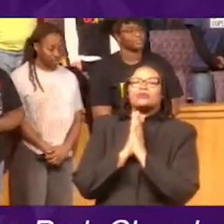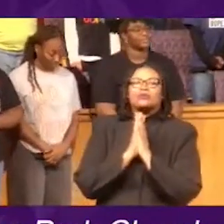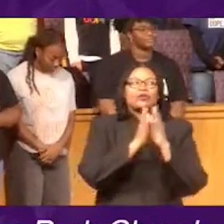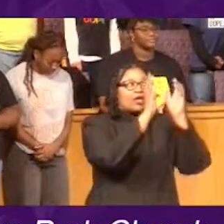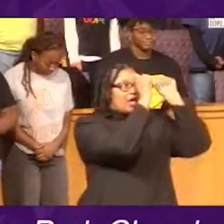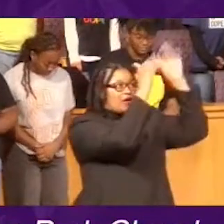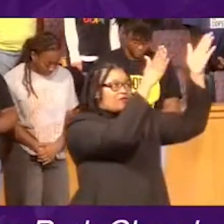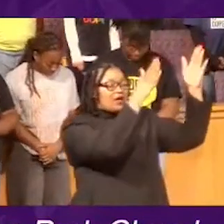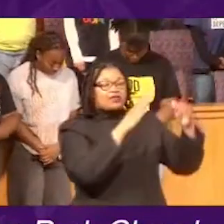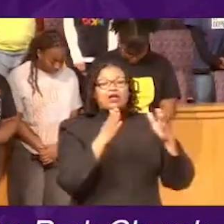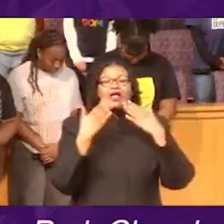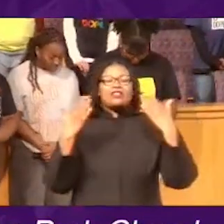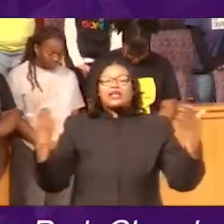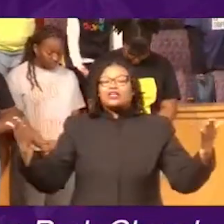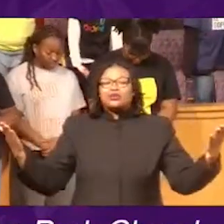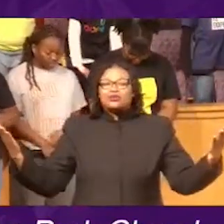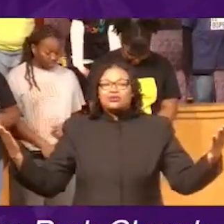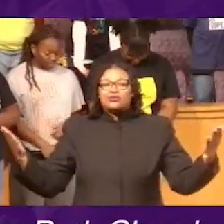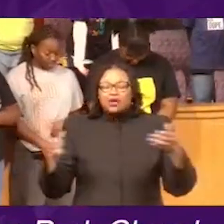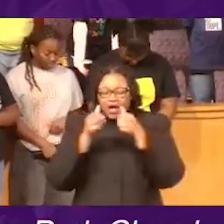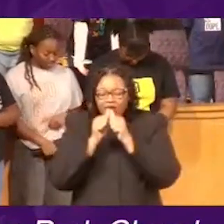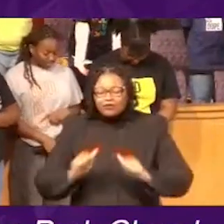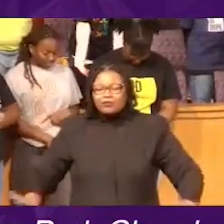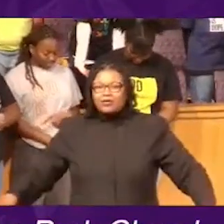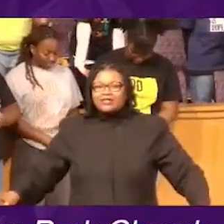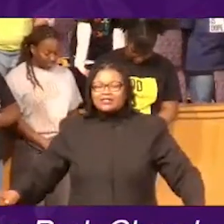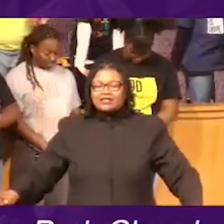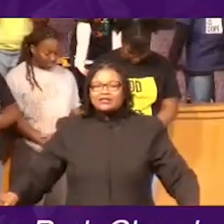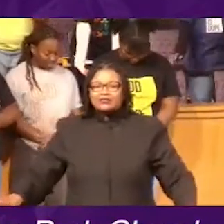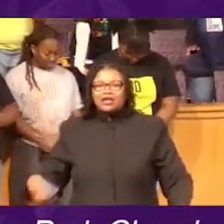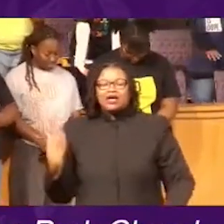Father, we thank you for the blessing of this day,